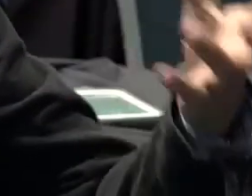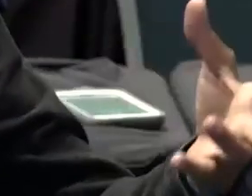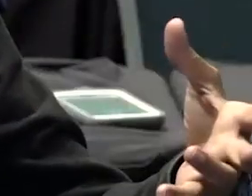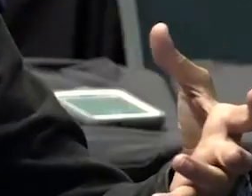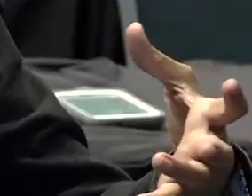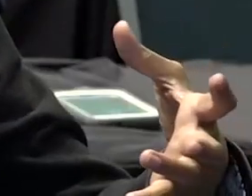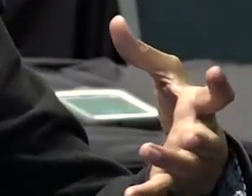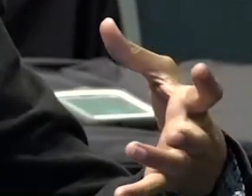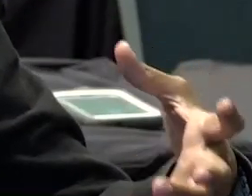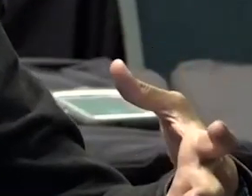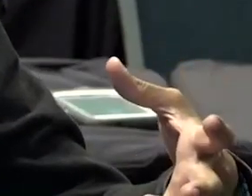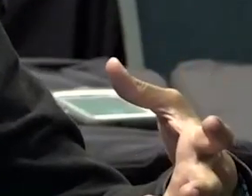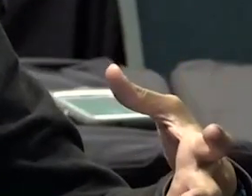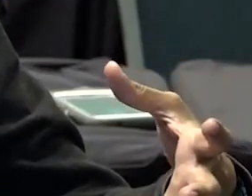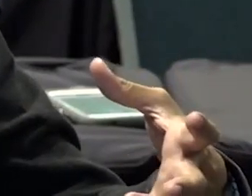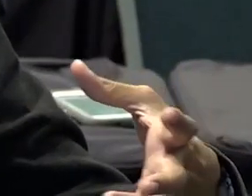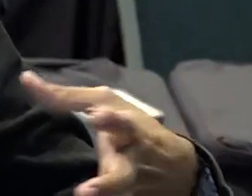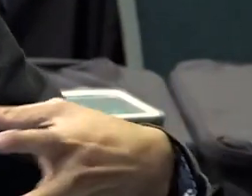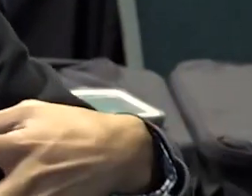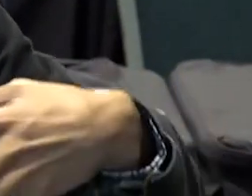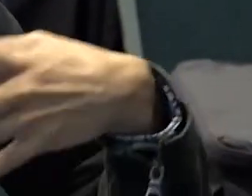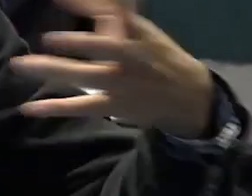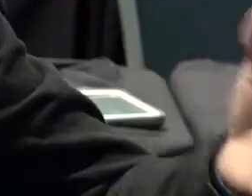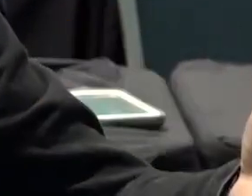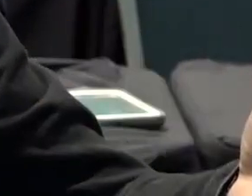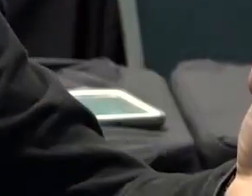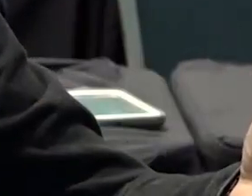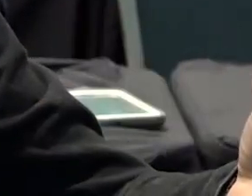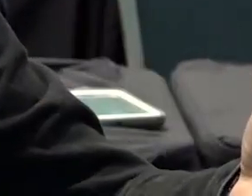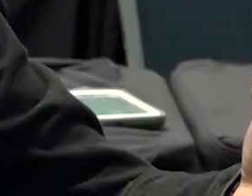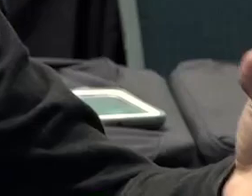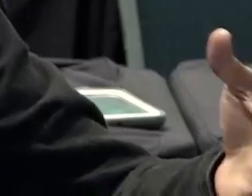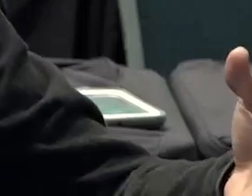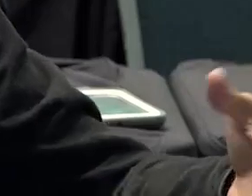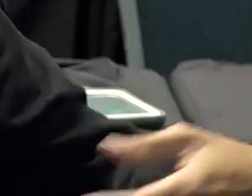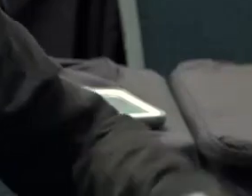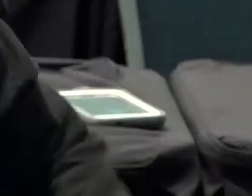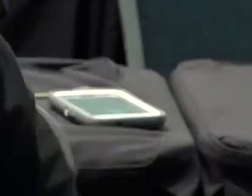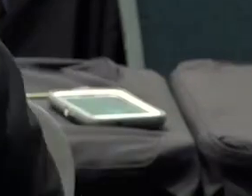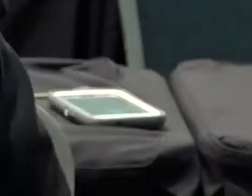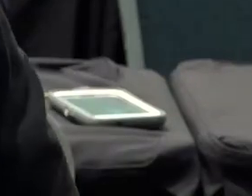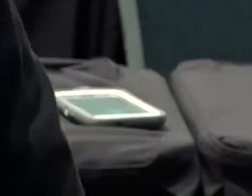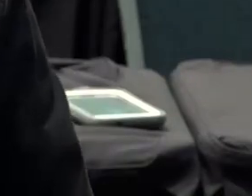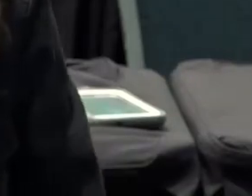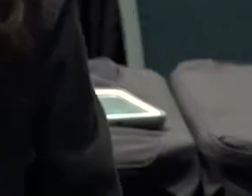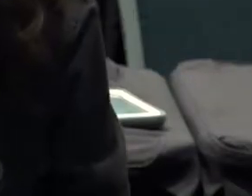And do you expect that pilot program to cover additional municipalities in the future?